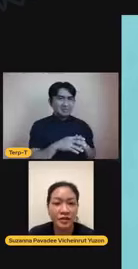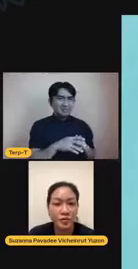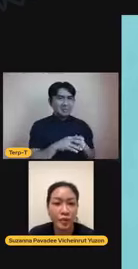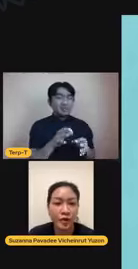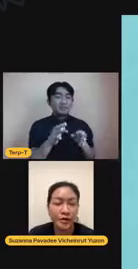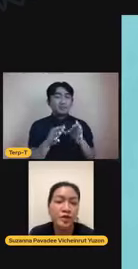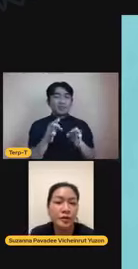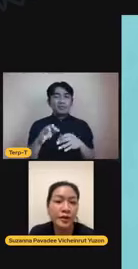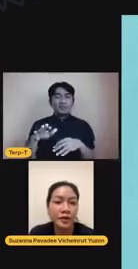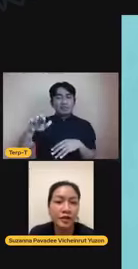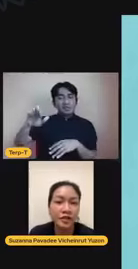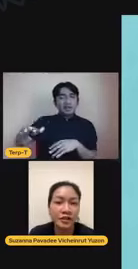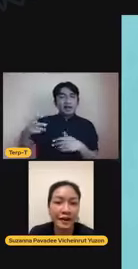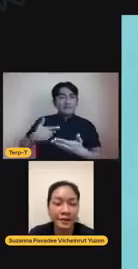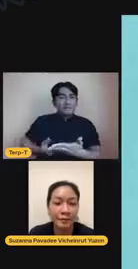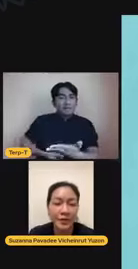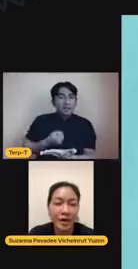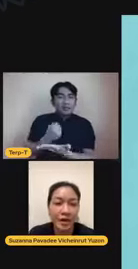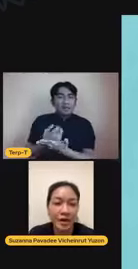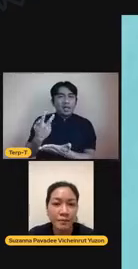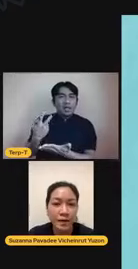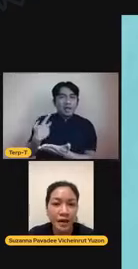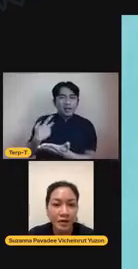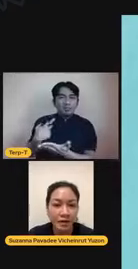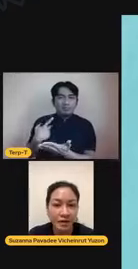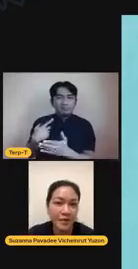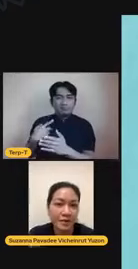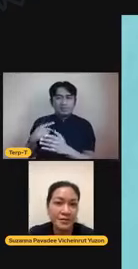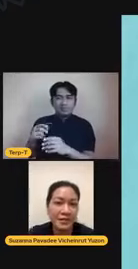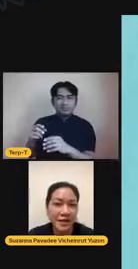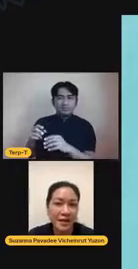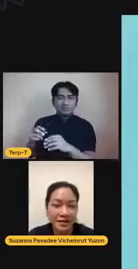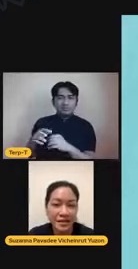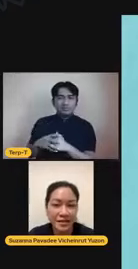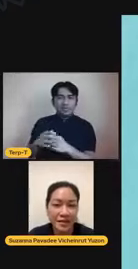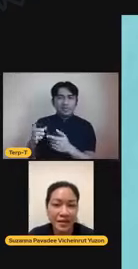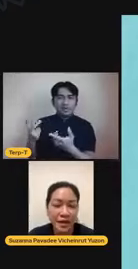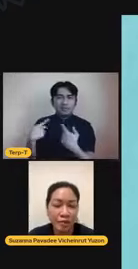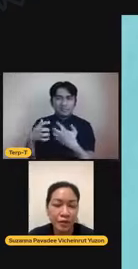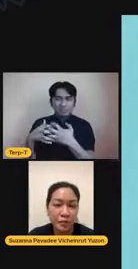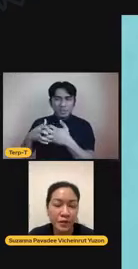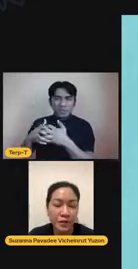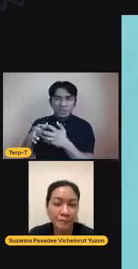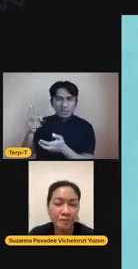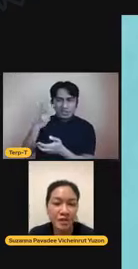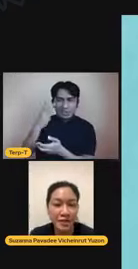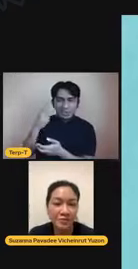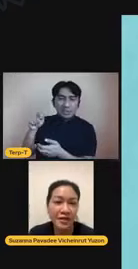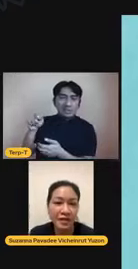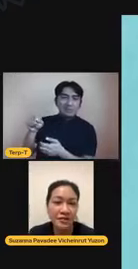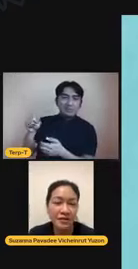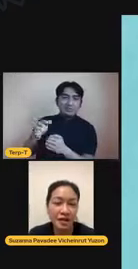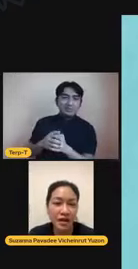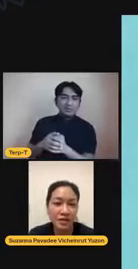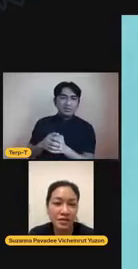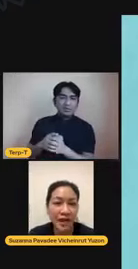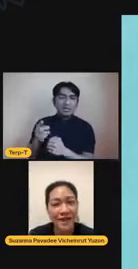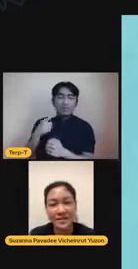the child is born or during an ultrasound, a karyotype can be done like this. And then that will be the